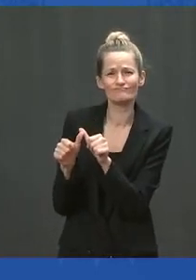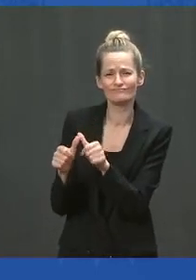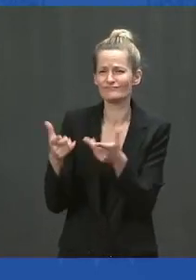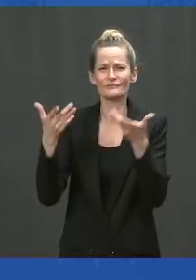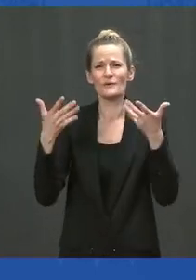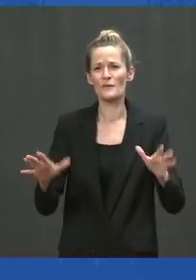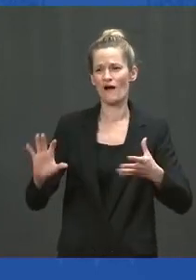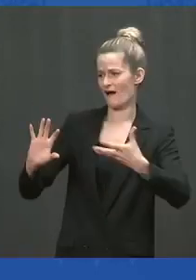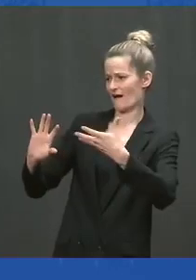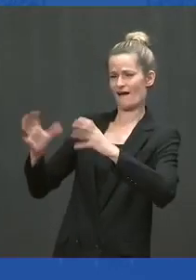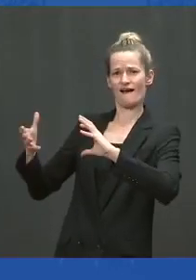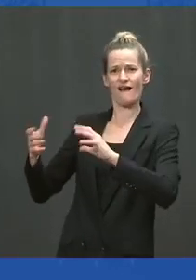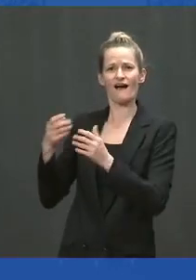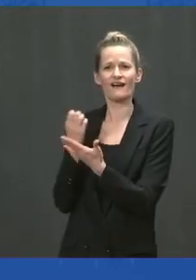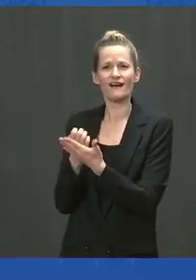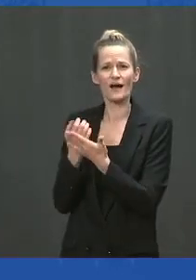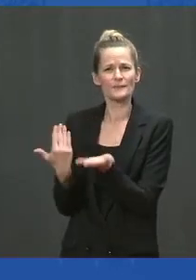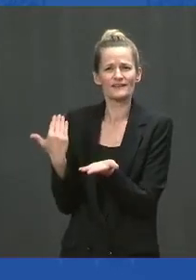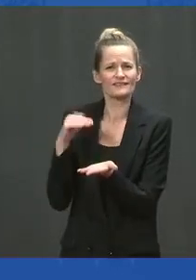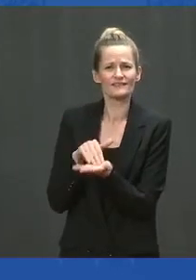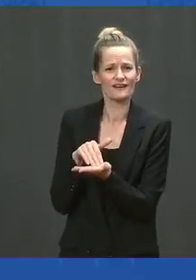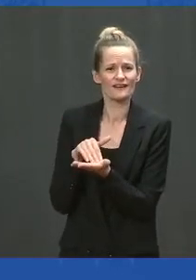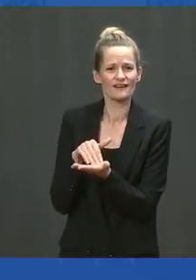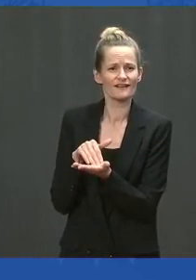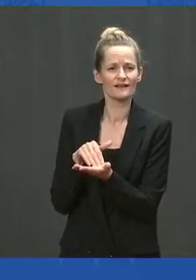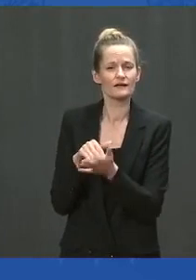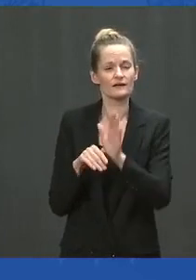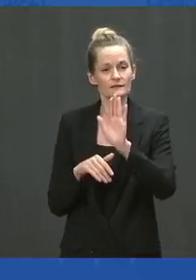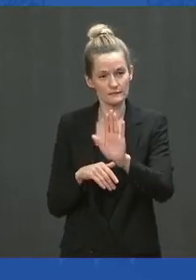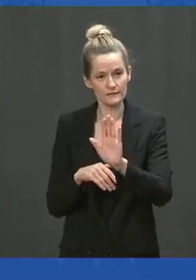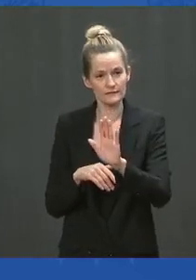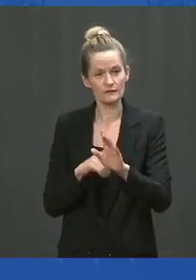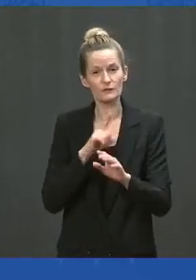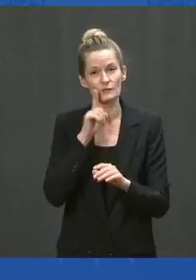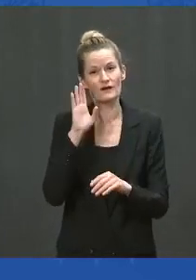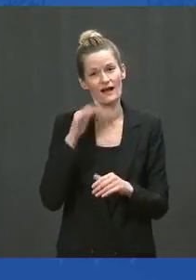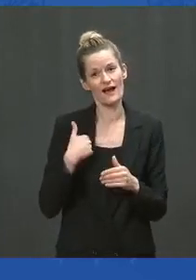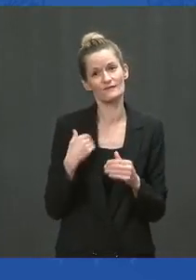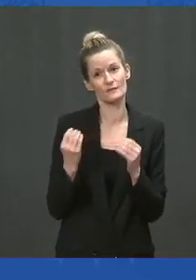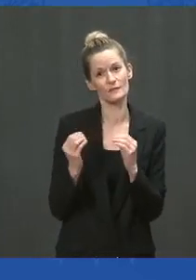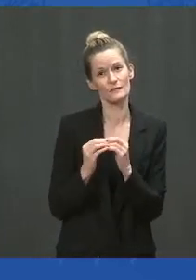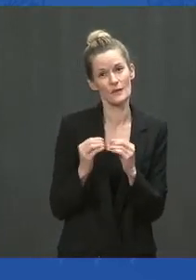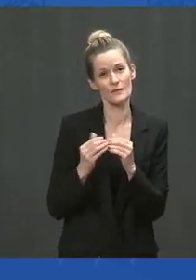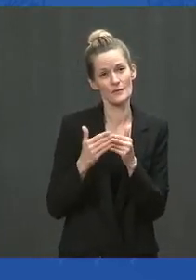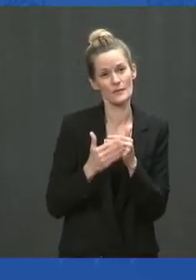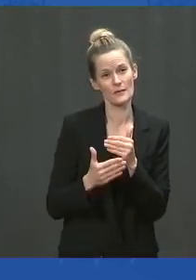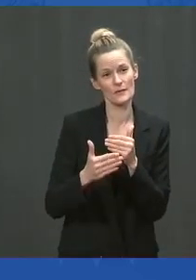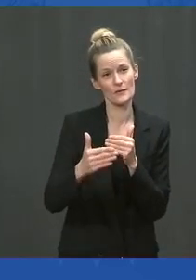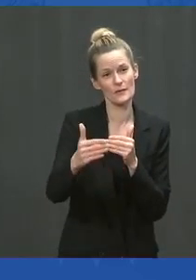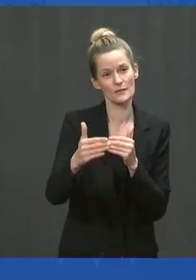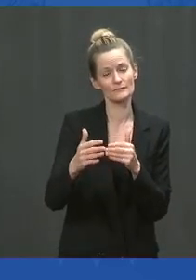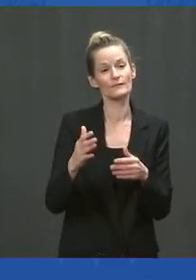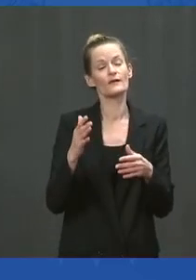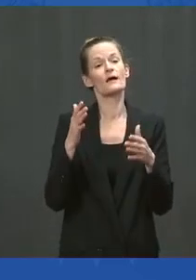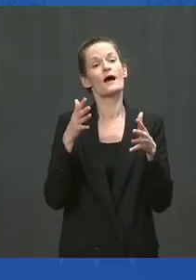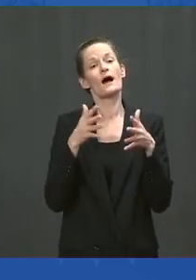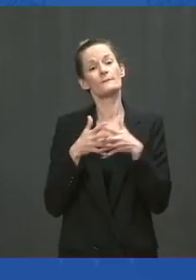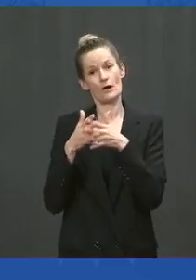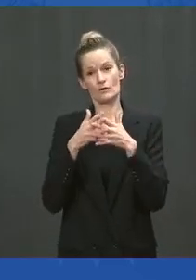But we aren't stopping there. The American Rescue Plan was built knowing the recovery would take